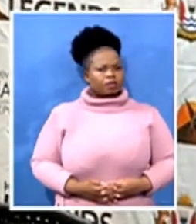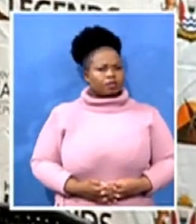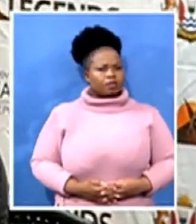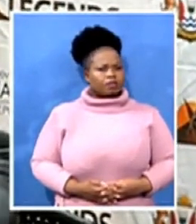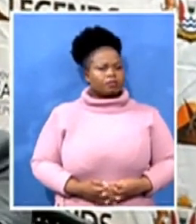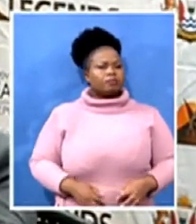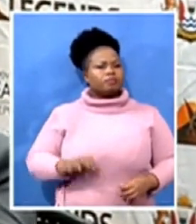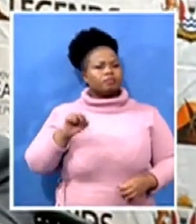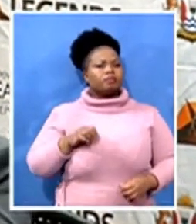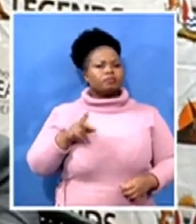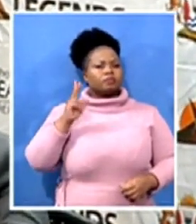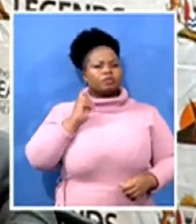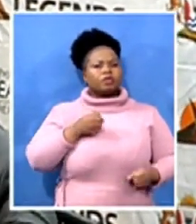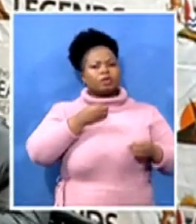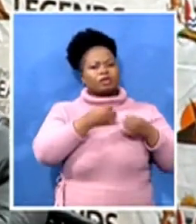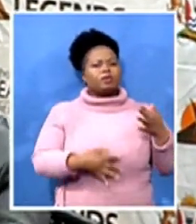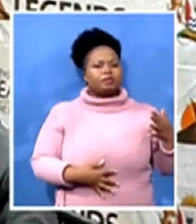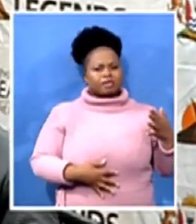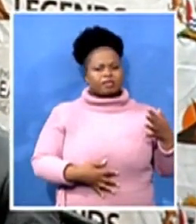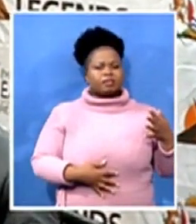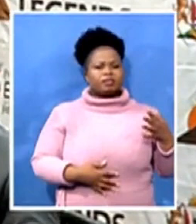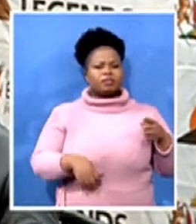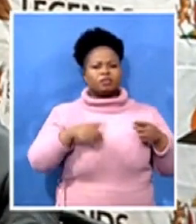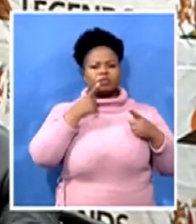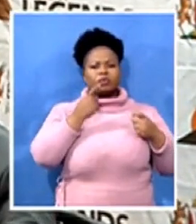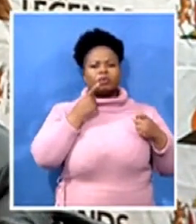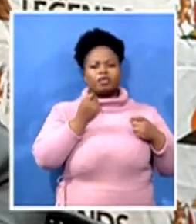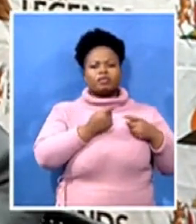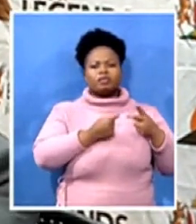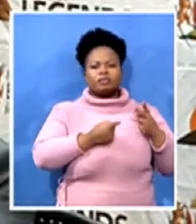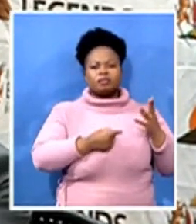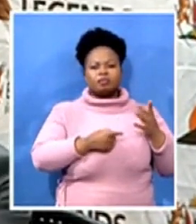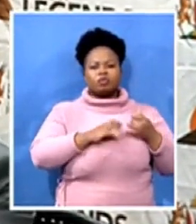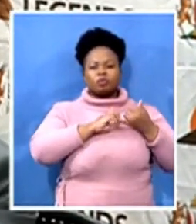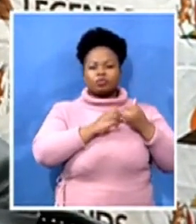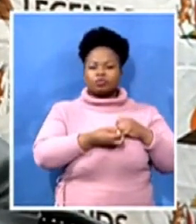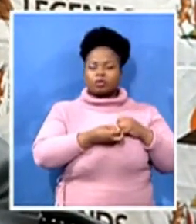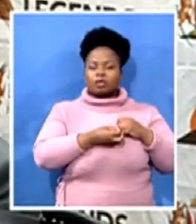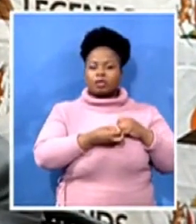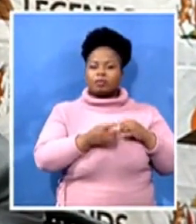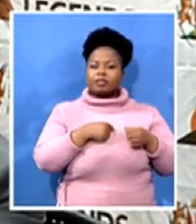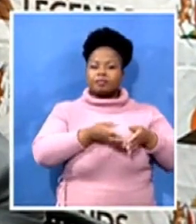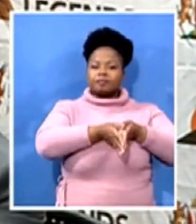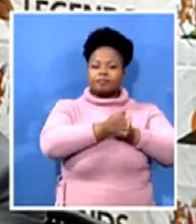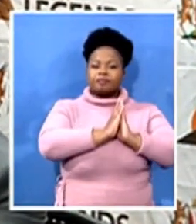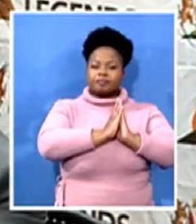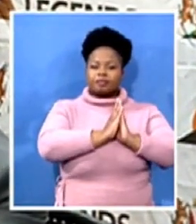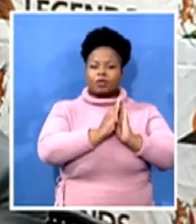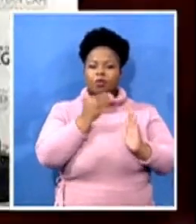here. But we will try and make something. I'm going to request MECs to